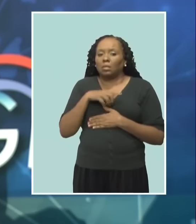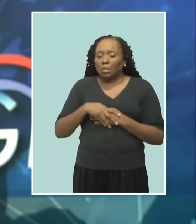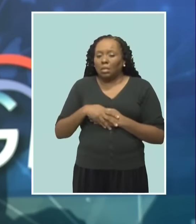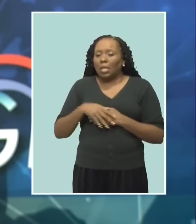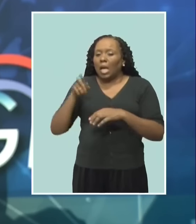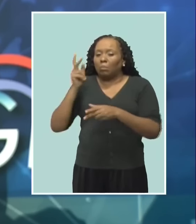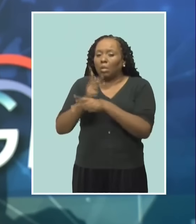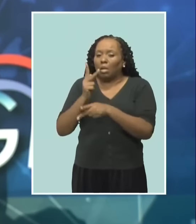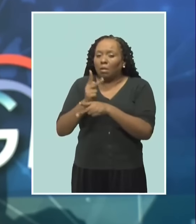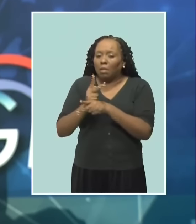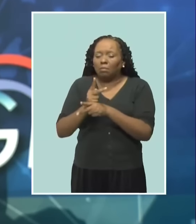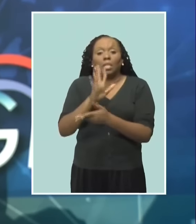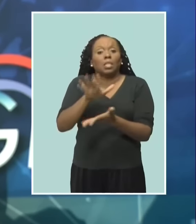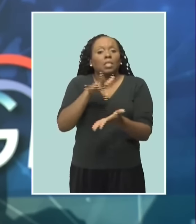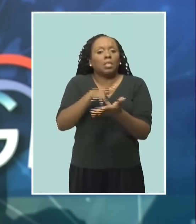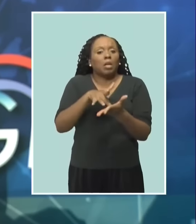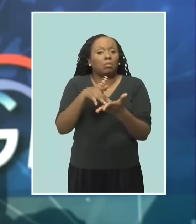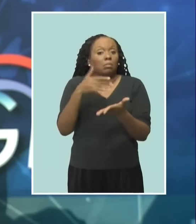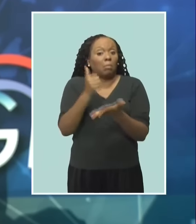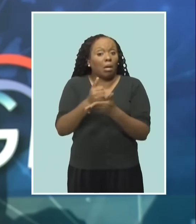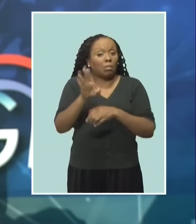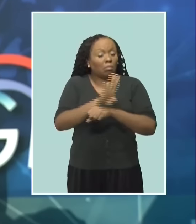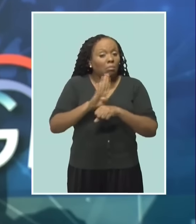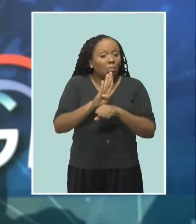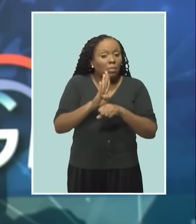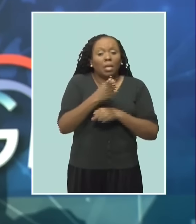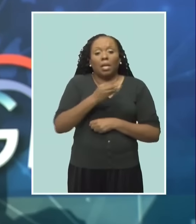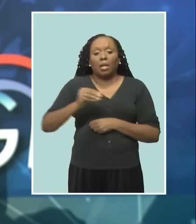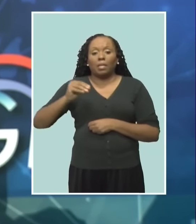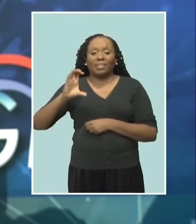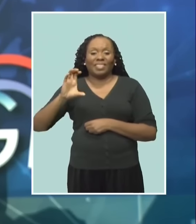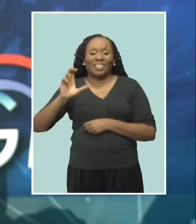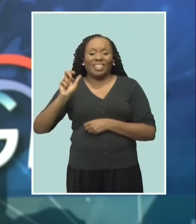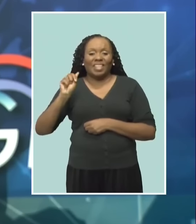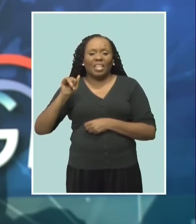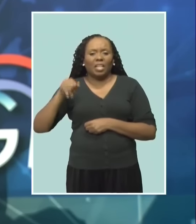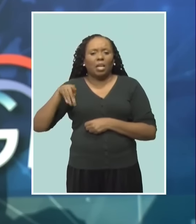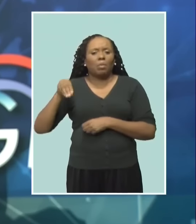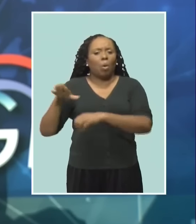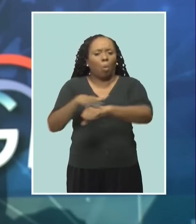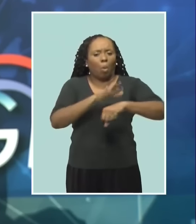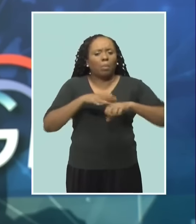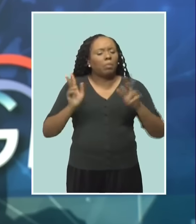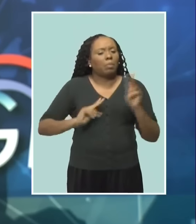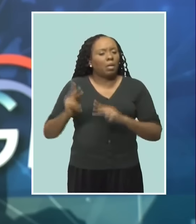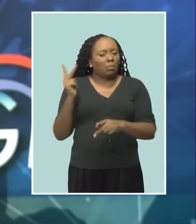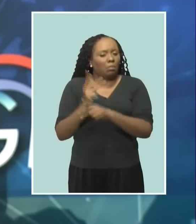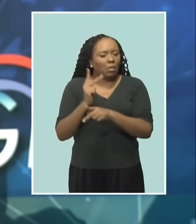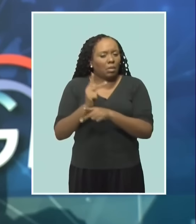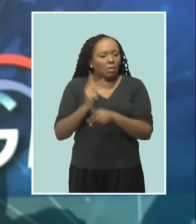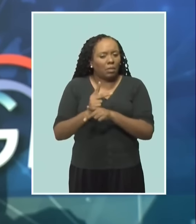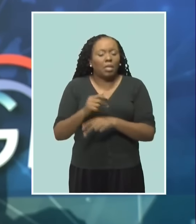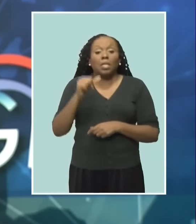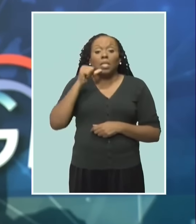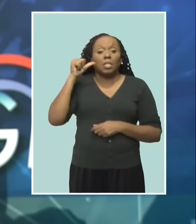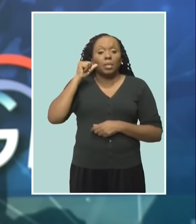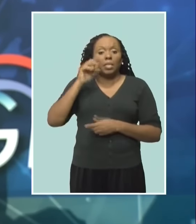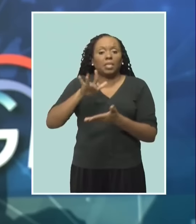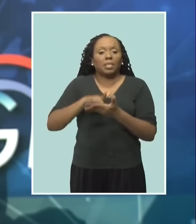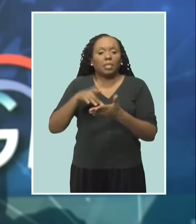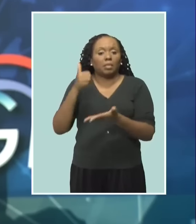Bank of Barbados and the Corporate Affairs and Intellectual Property Office, CIPO, are both warning people to be on their guard.